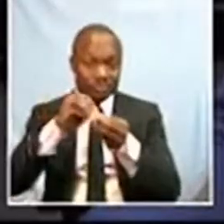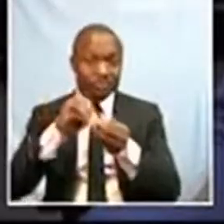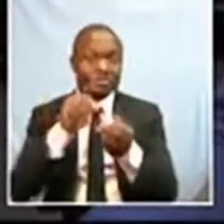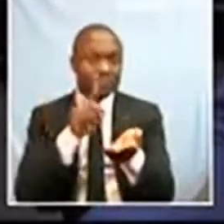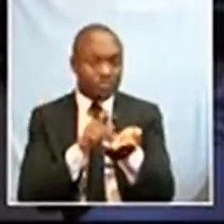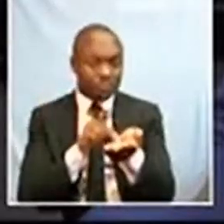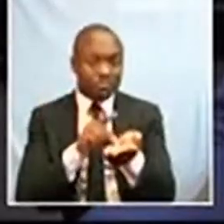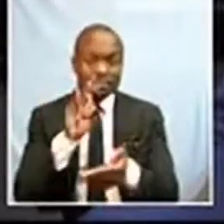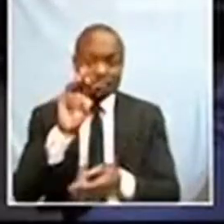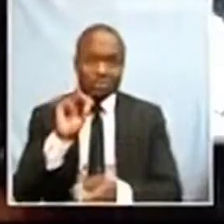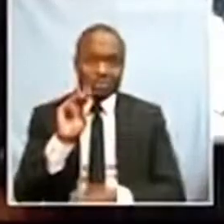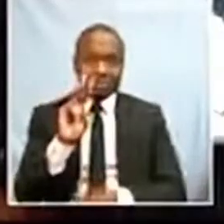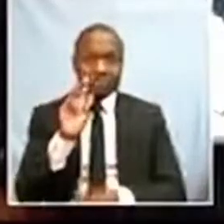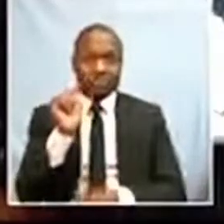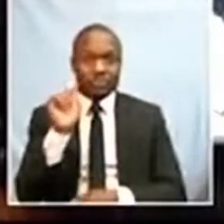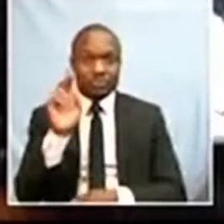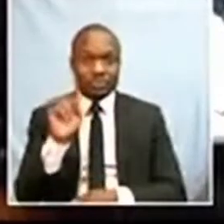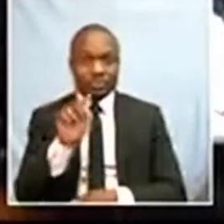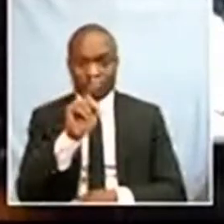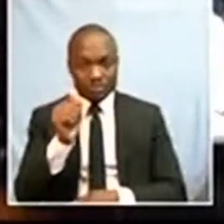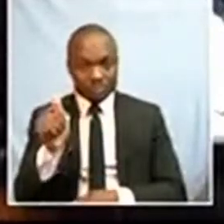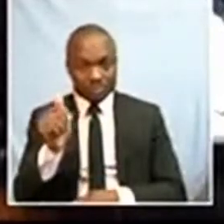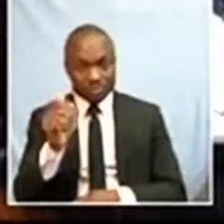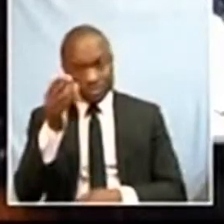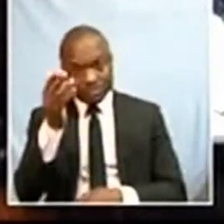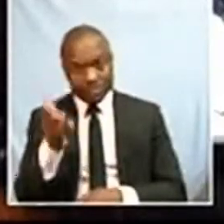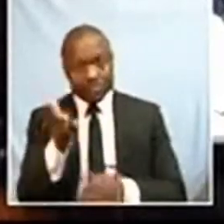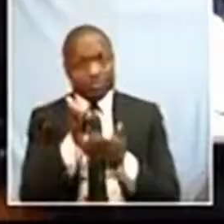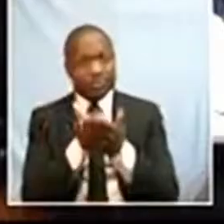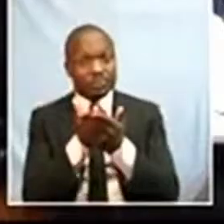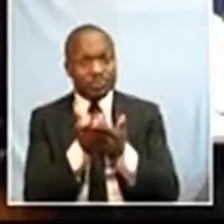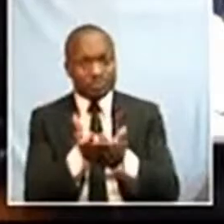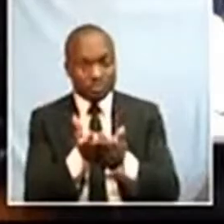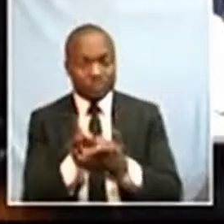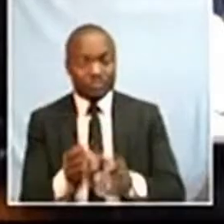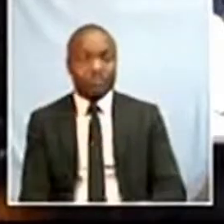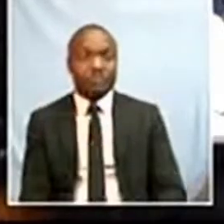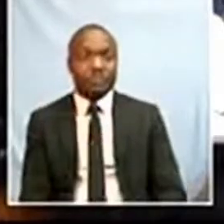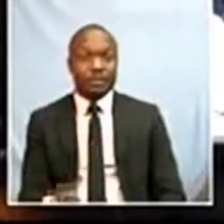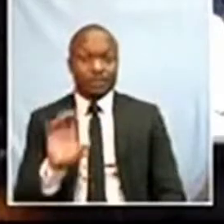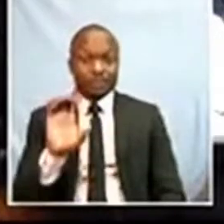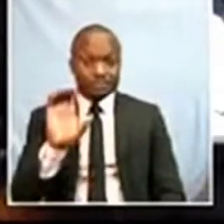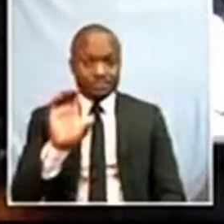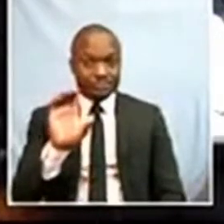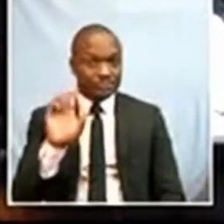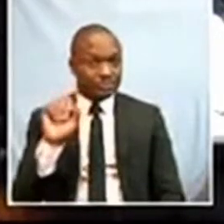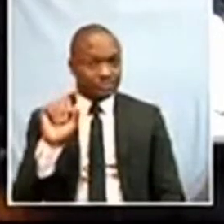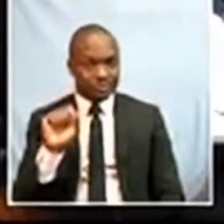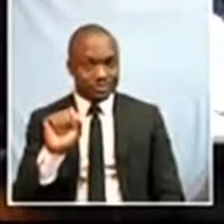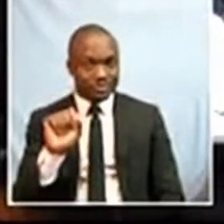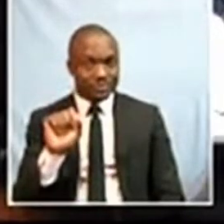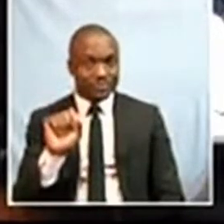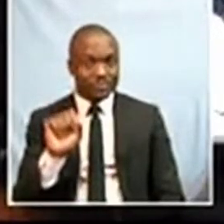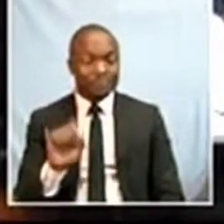I wanted to, there was a submission by the CS then that